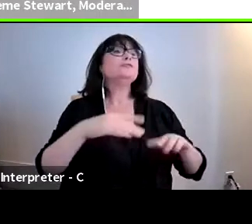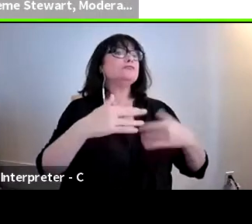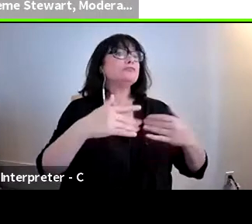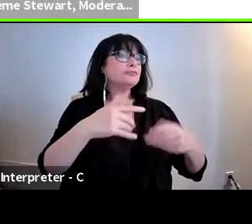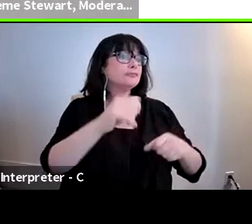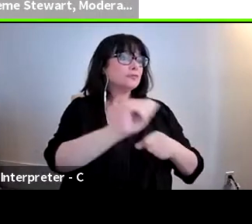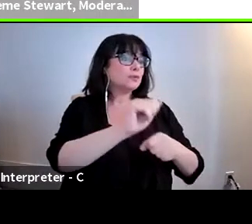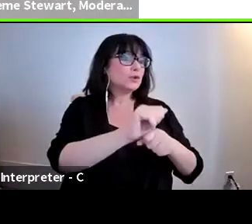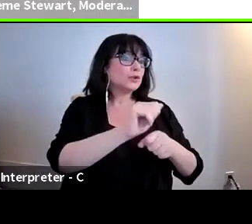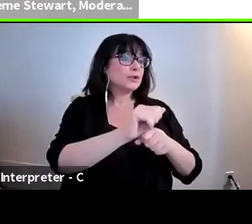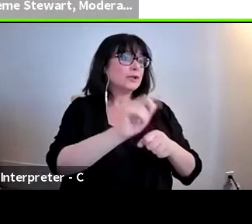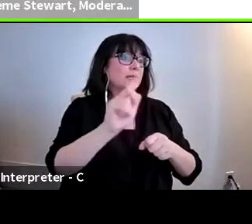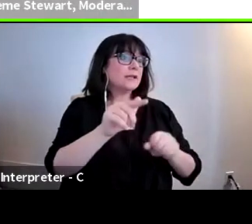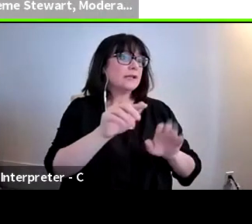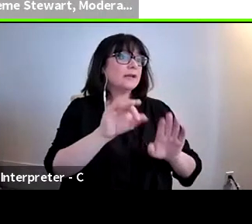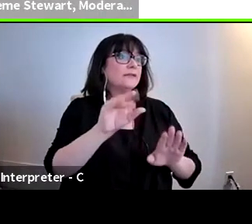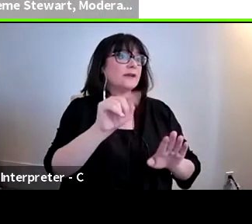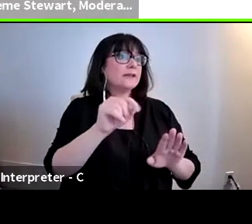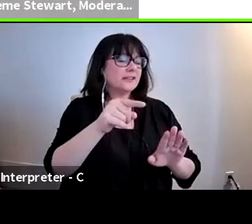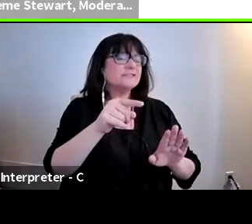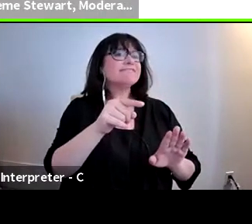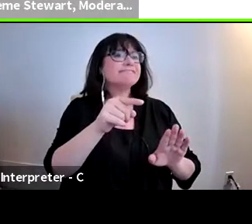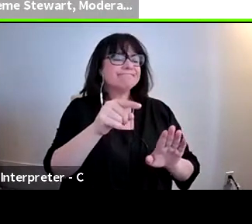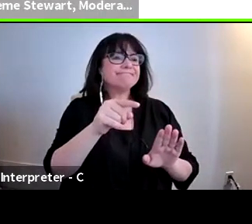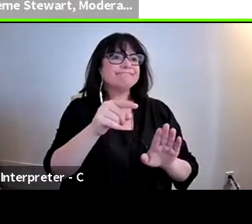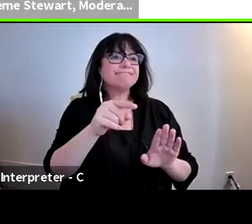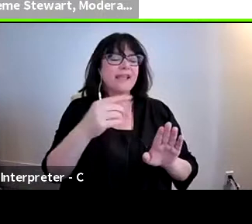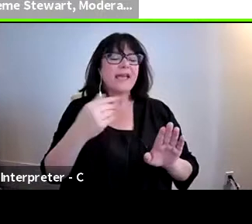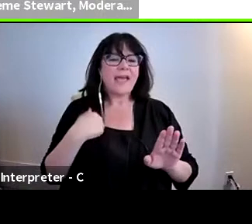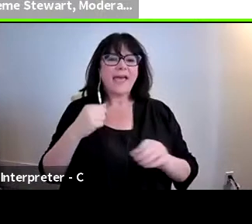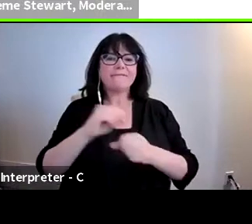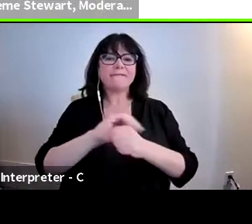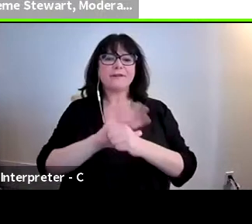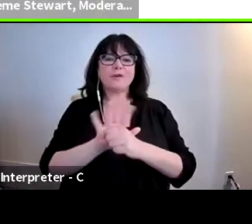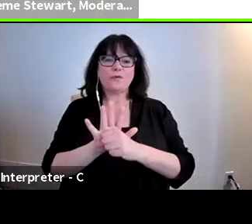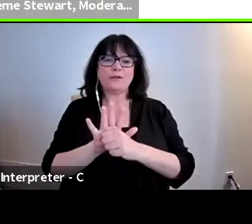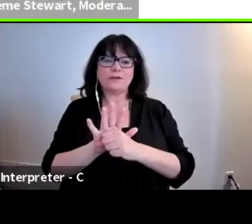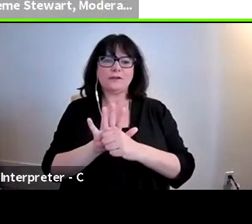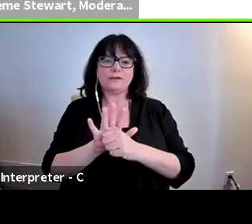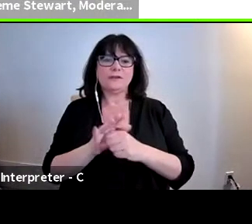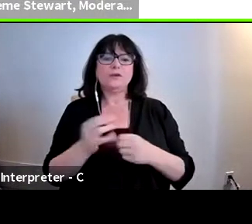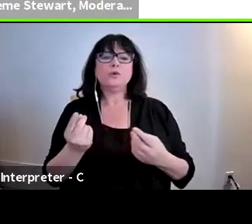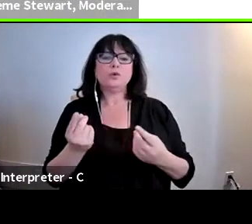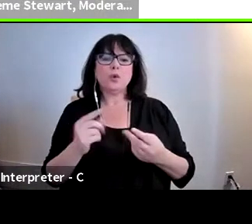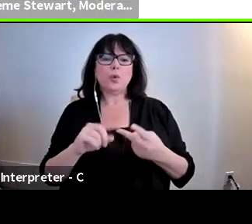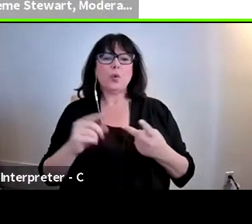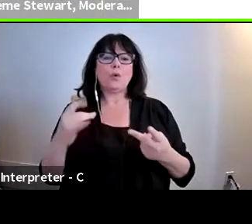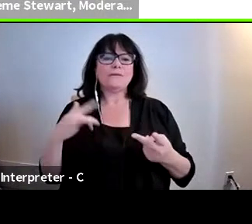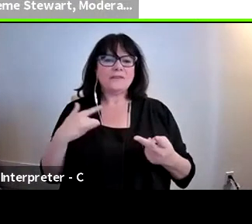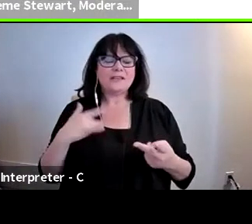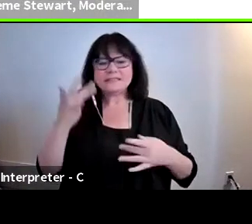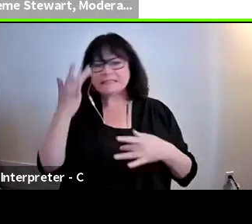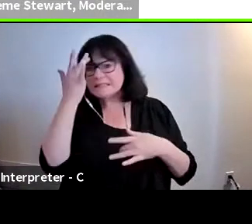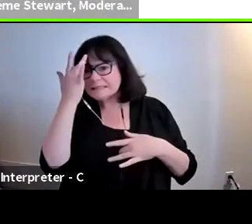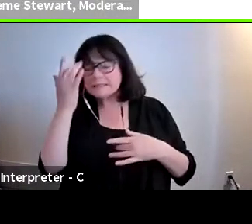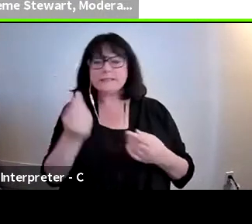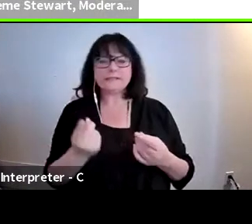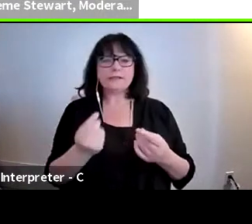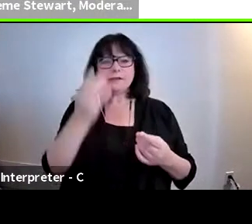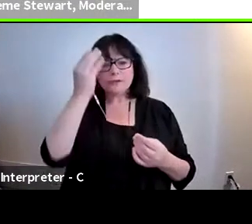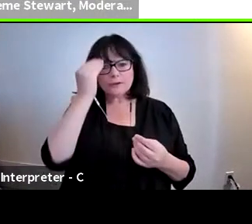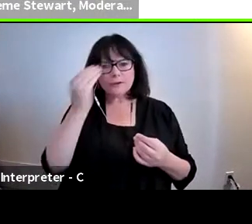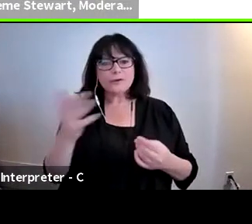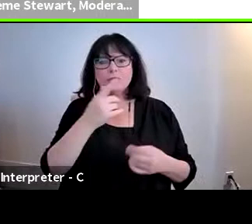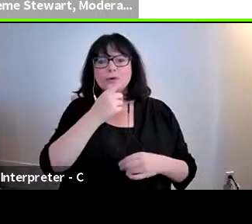for COVID-19? They've taken part in the COVID training module for employees, and it discusses how on-campus employees are to report